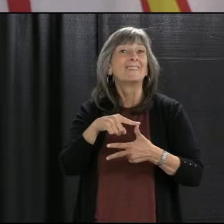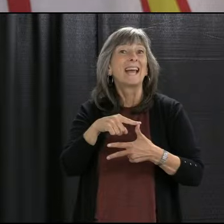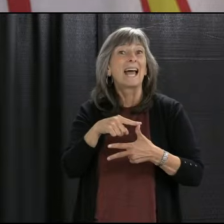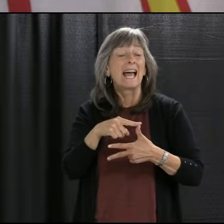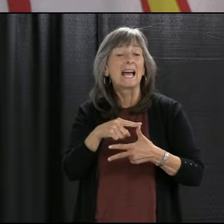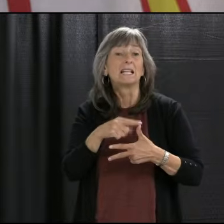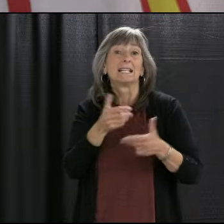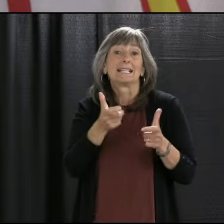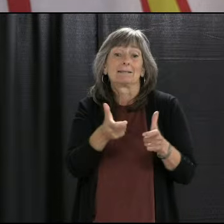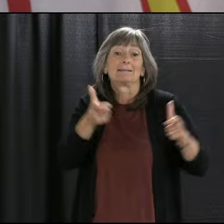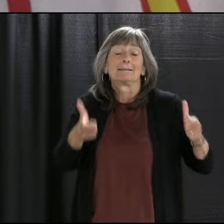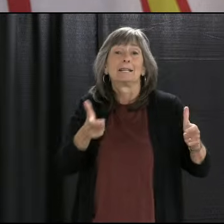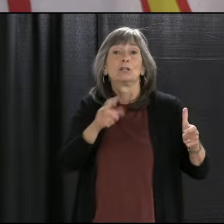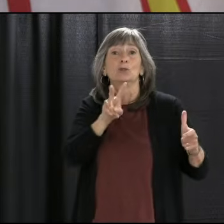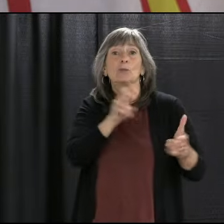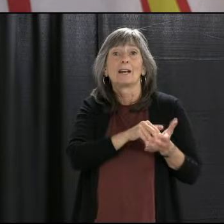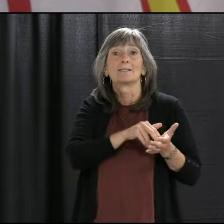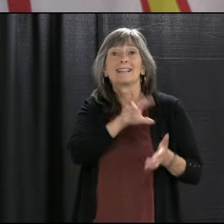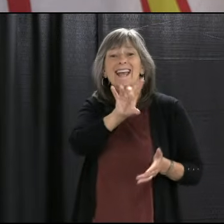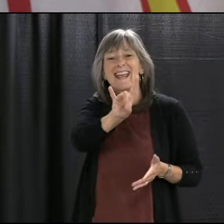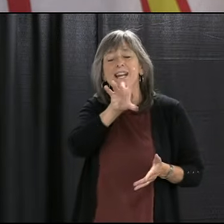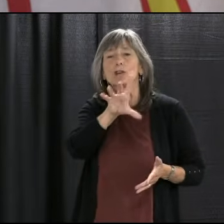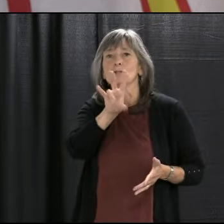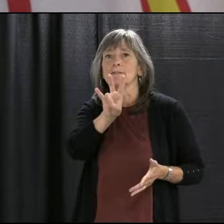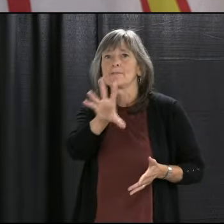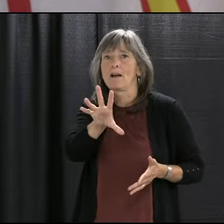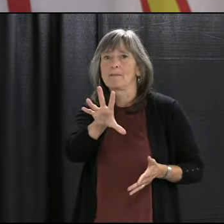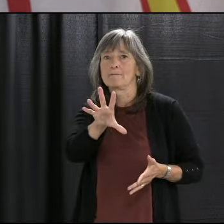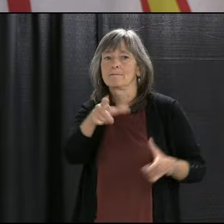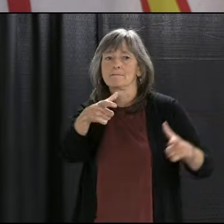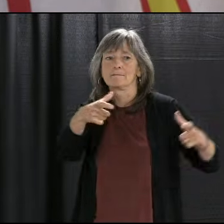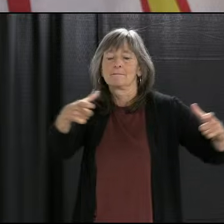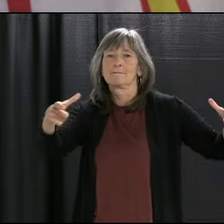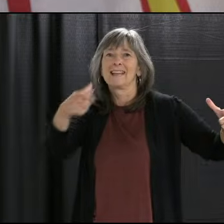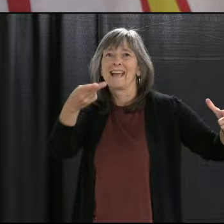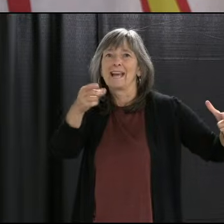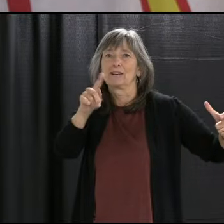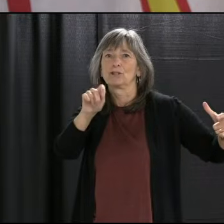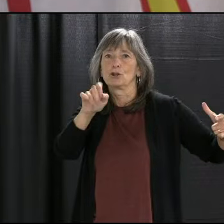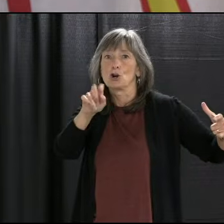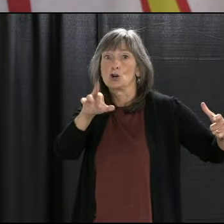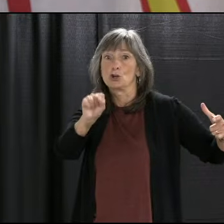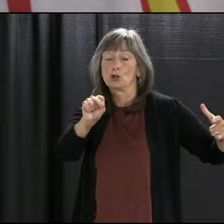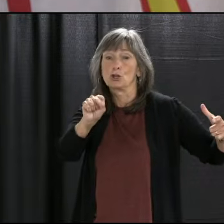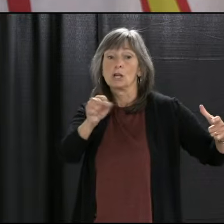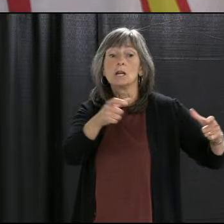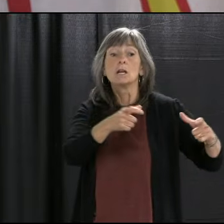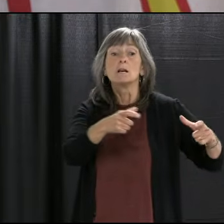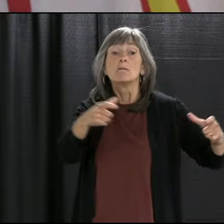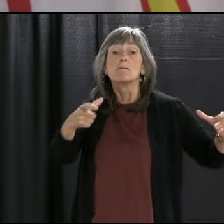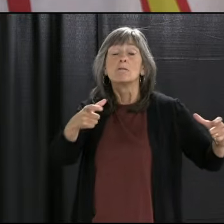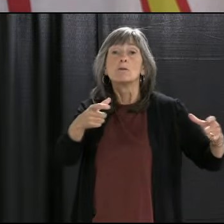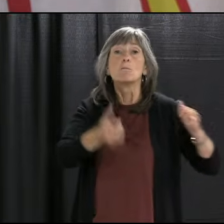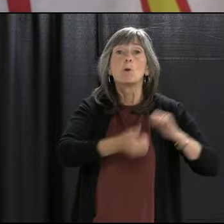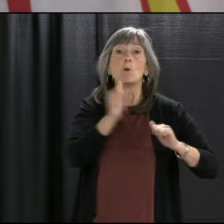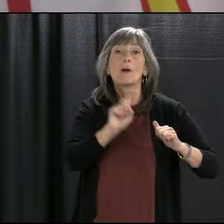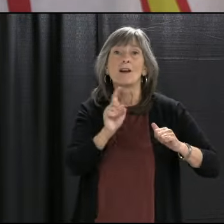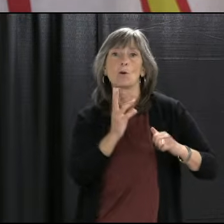to 2,875 hectares. Most of this growth in the past day has occurred on the western side of the